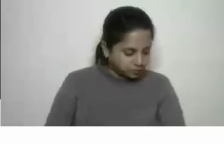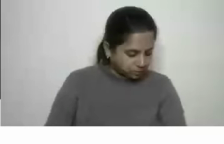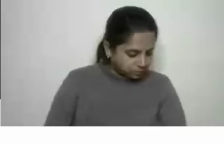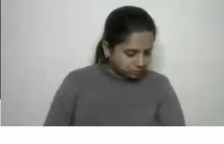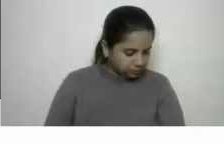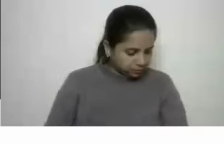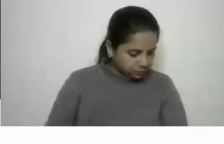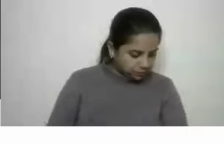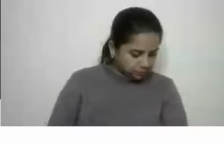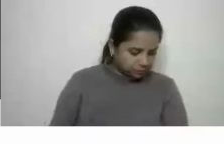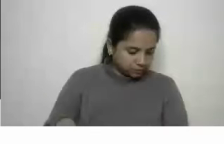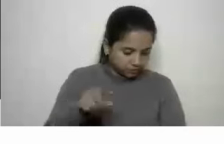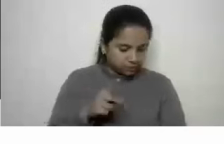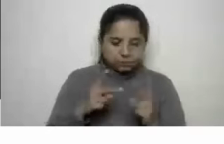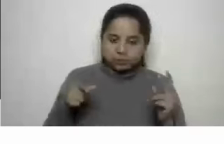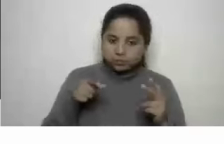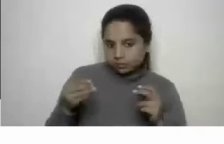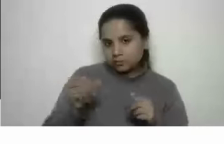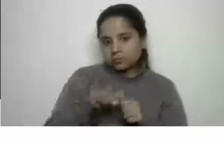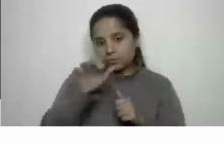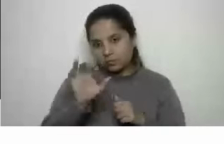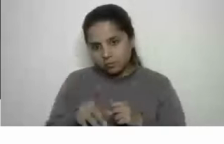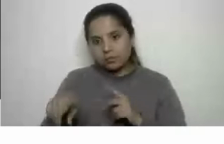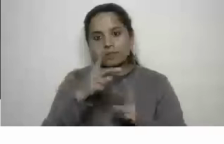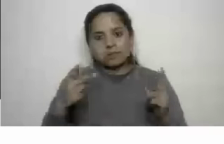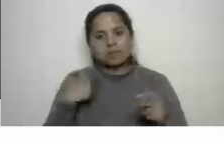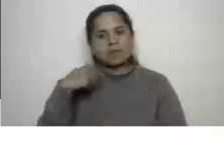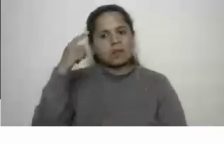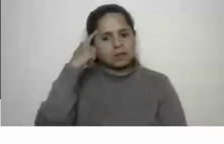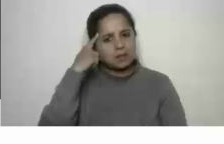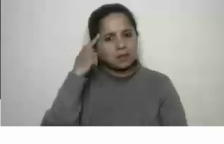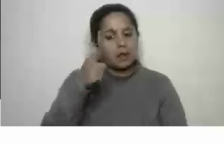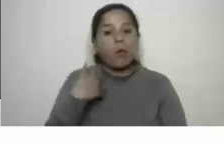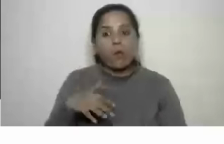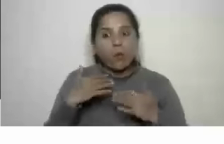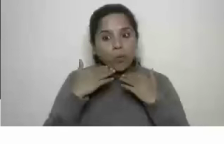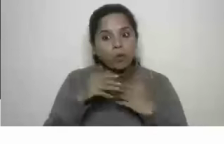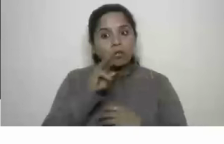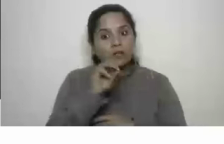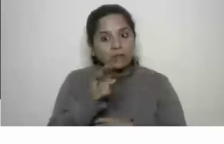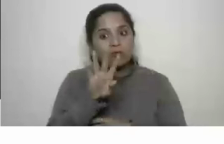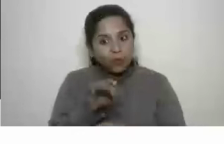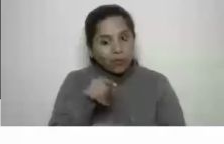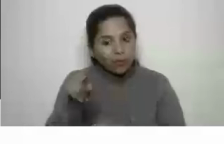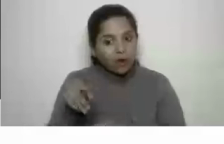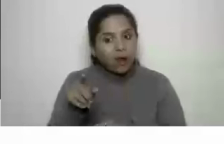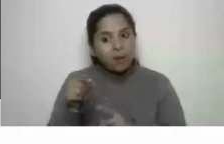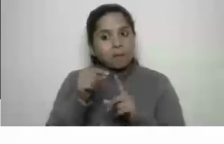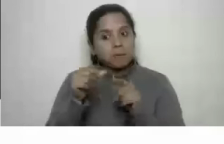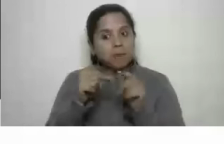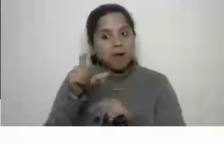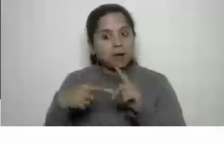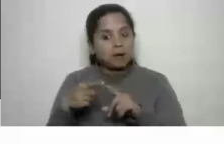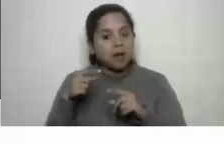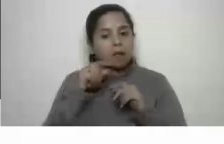Yeah, I mean, there are few who are able to access. Okay, on this note, I think, oh my goodness, 30, 40 responses on Padlet. Lovely.